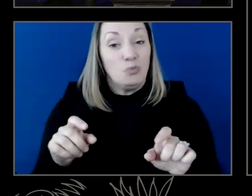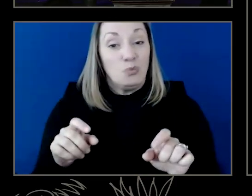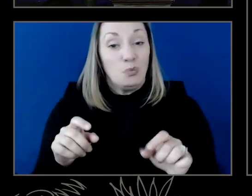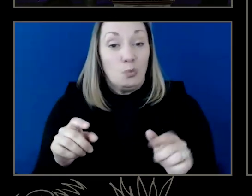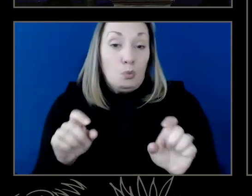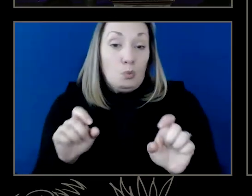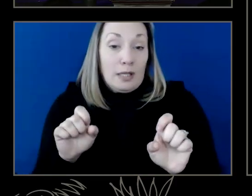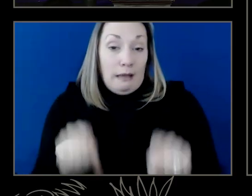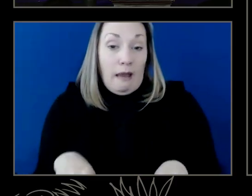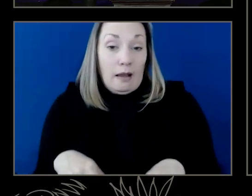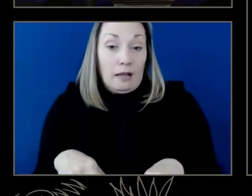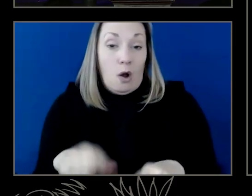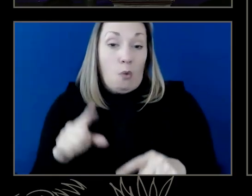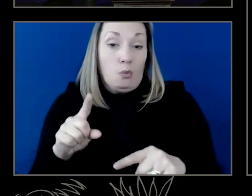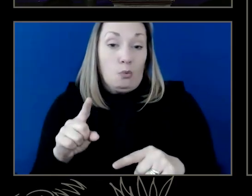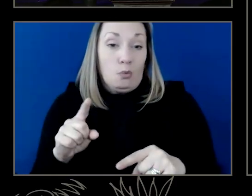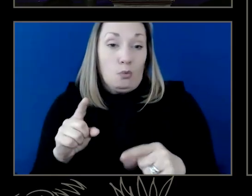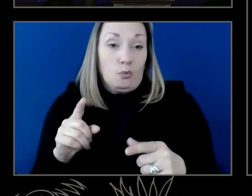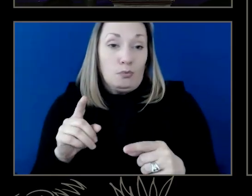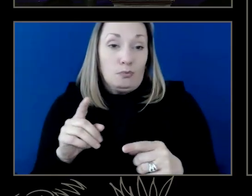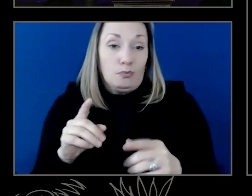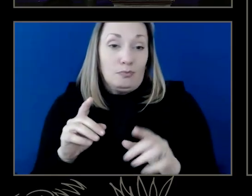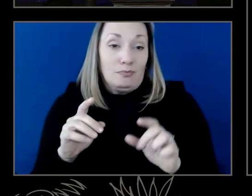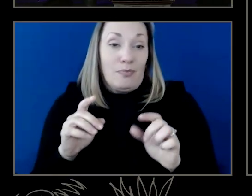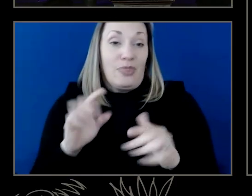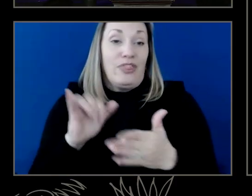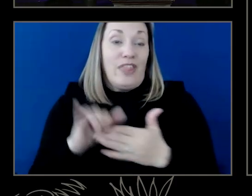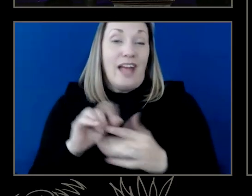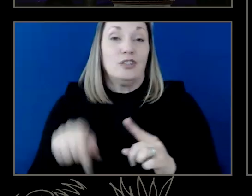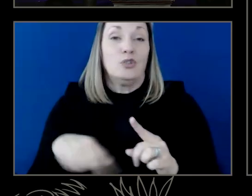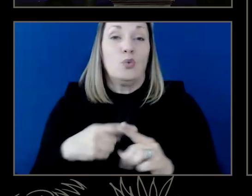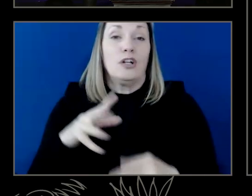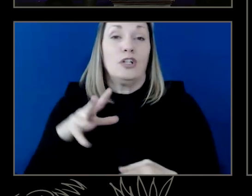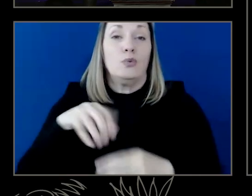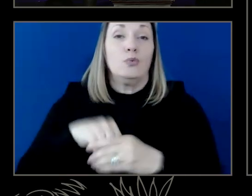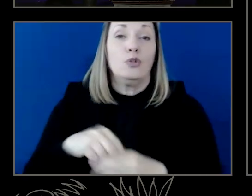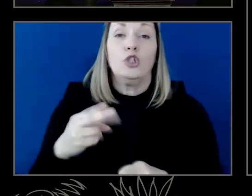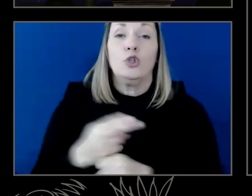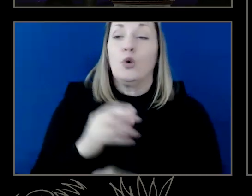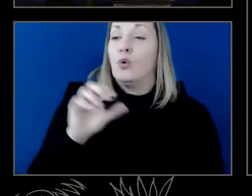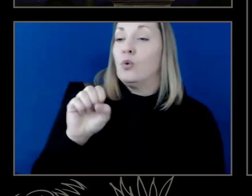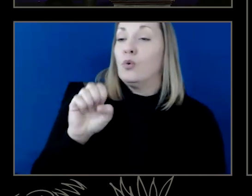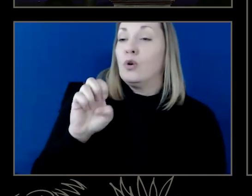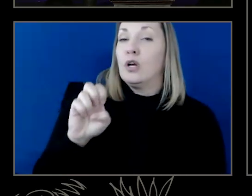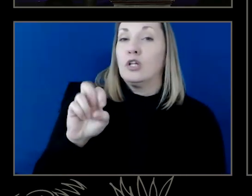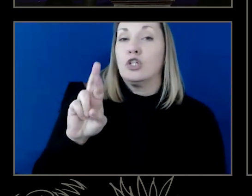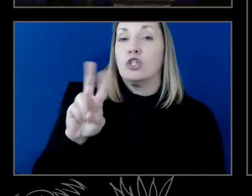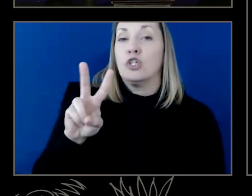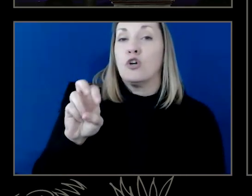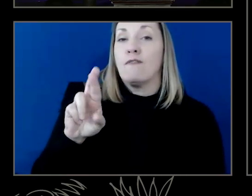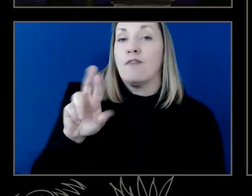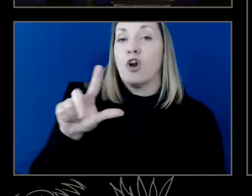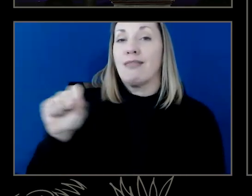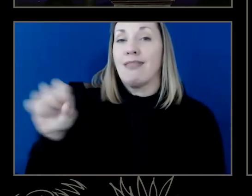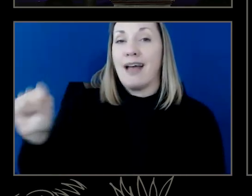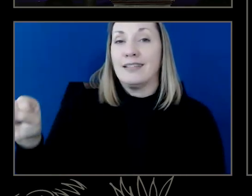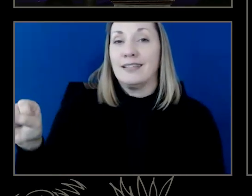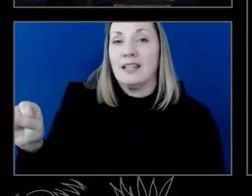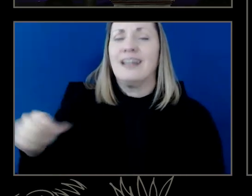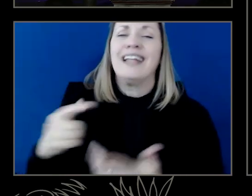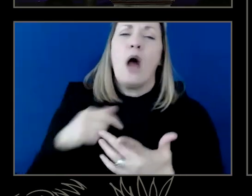So that's where serverless comes in. Let me be clear, it's not a silver